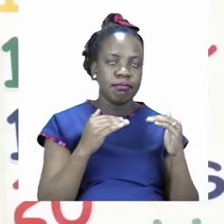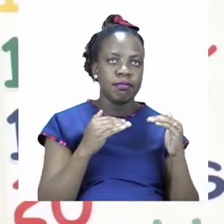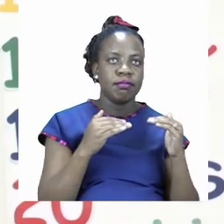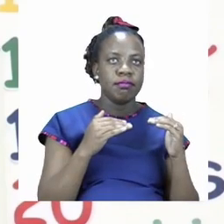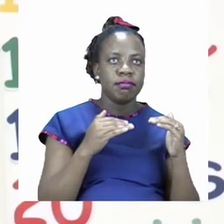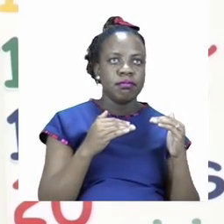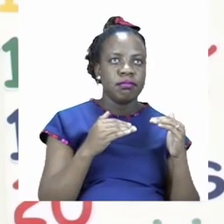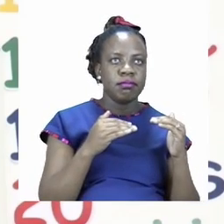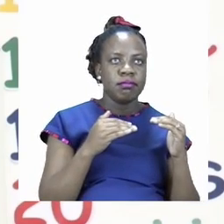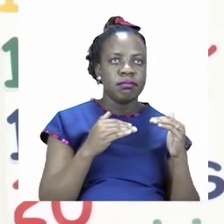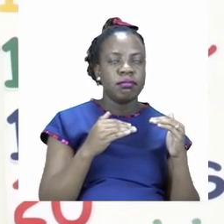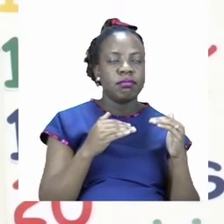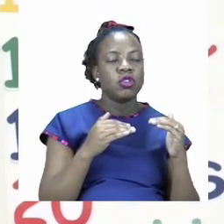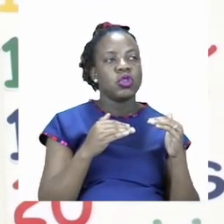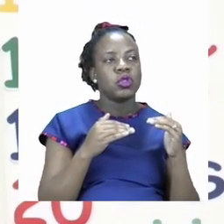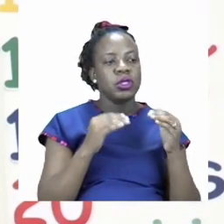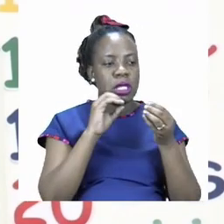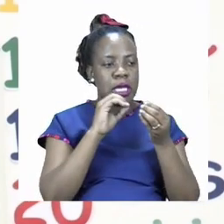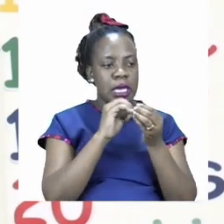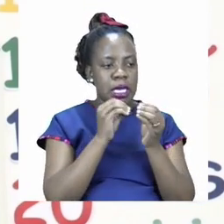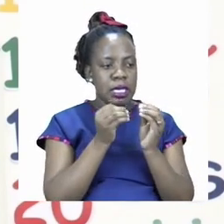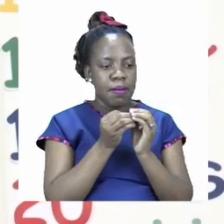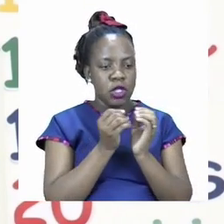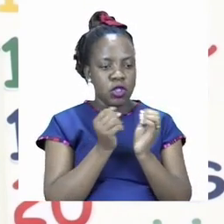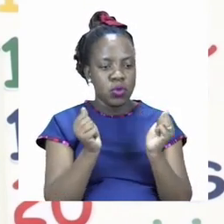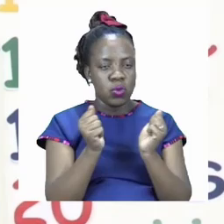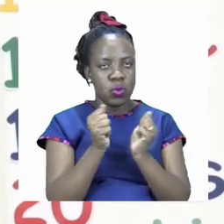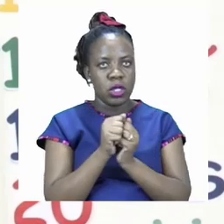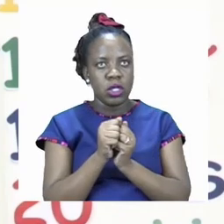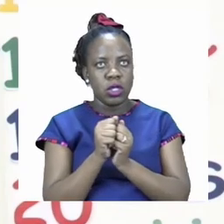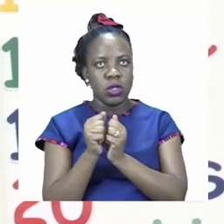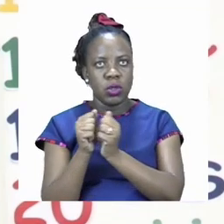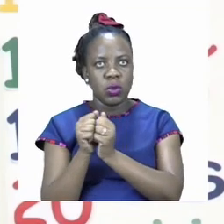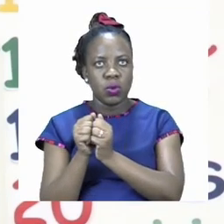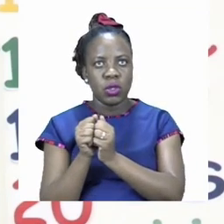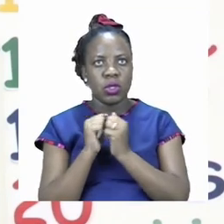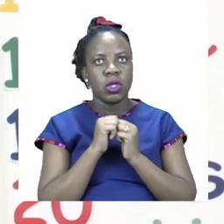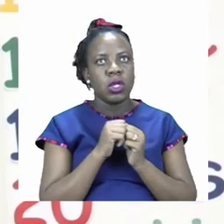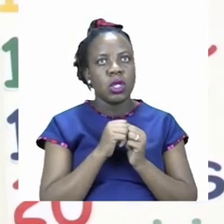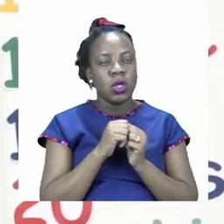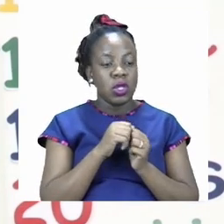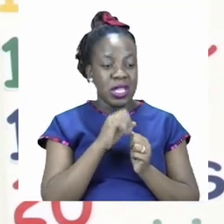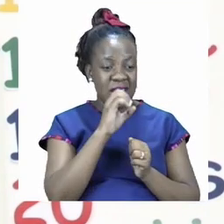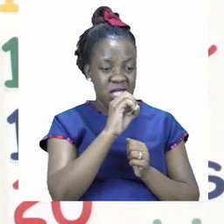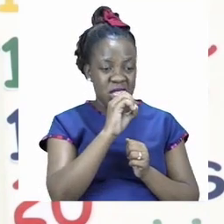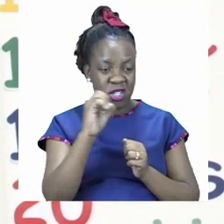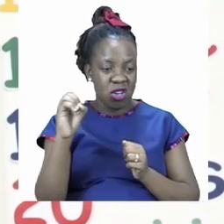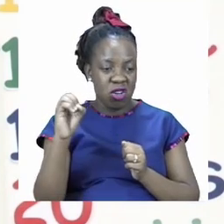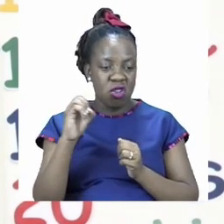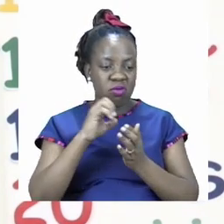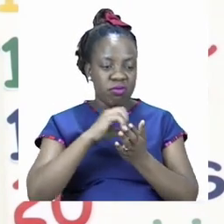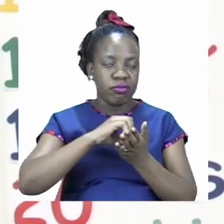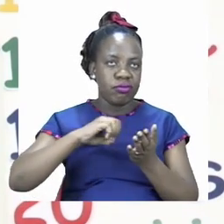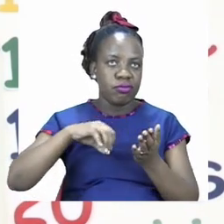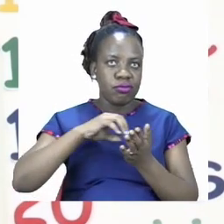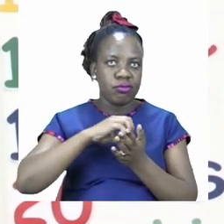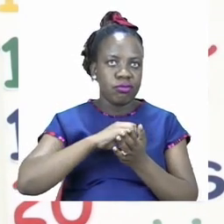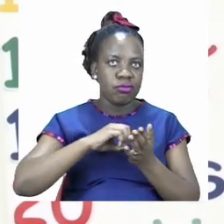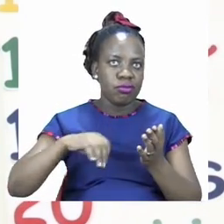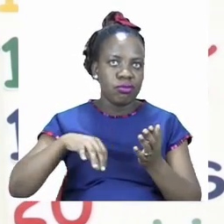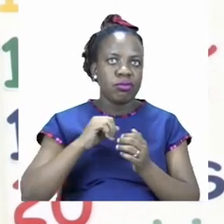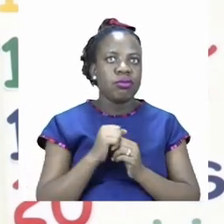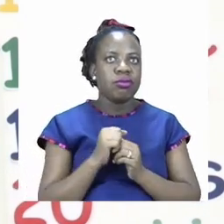words or numbers together, it becomes standard form. Here we have 700 plus